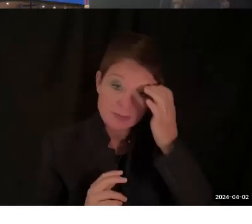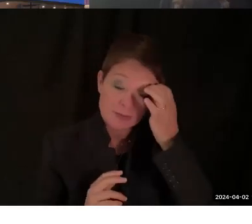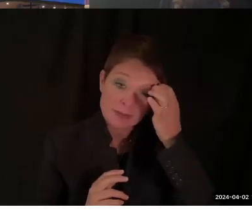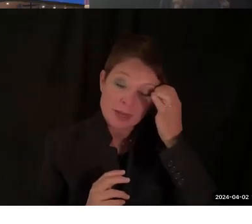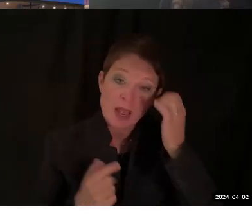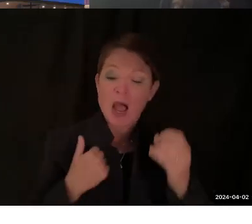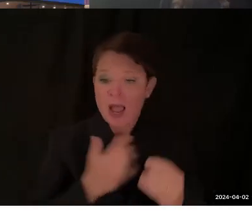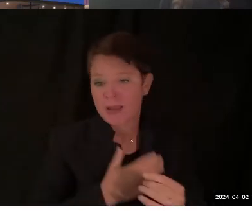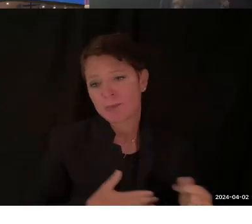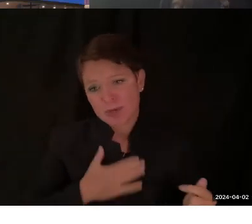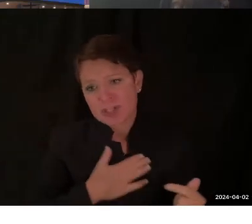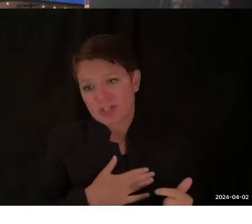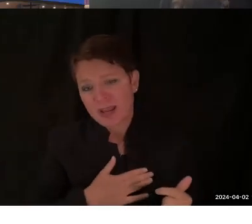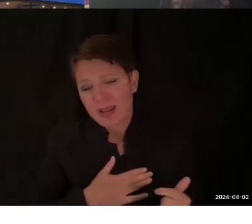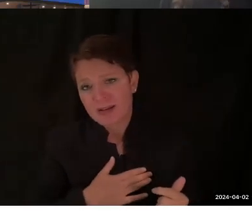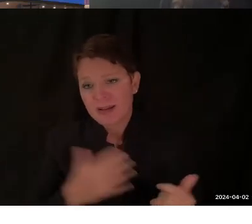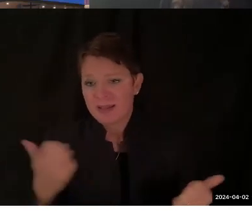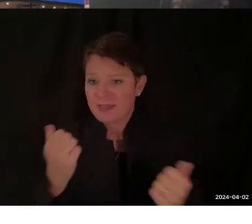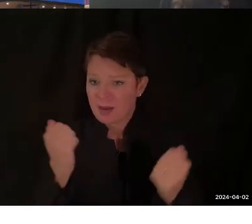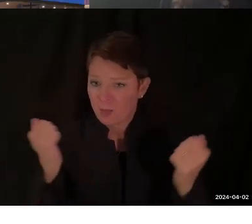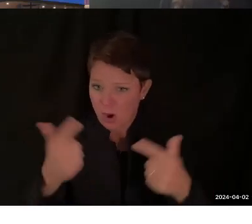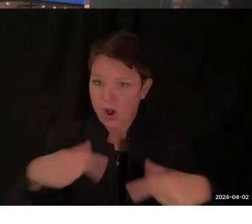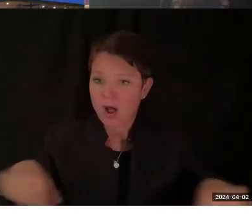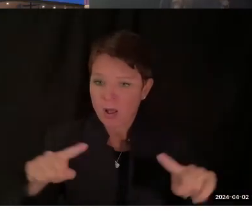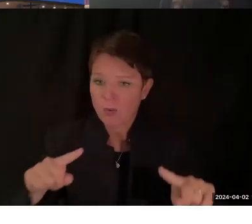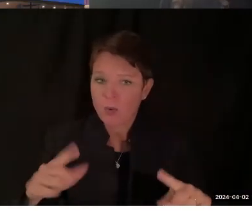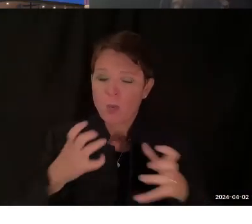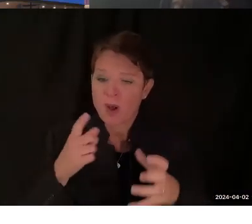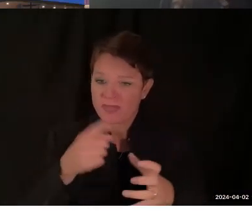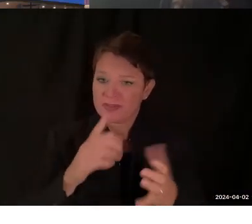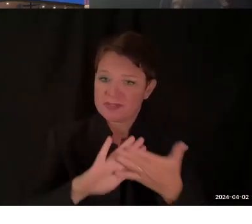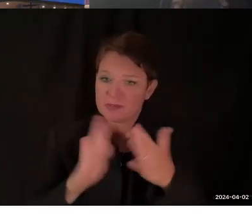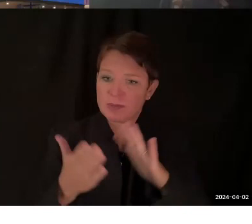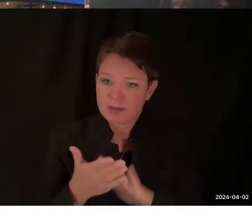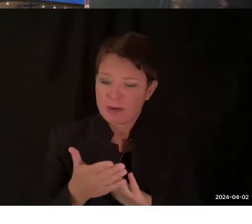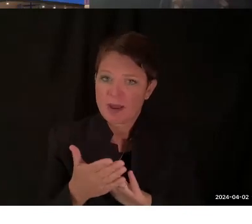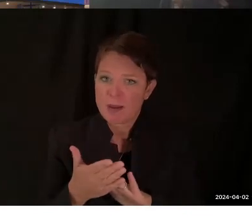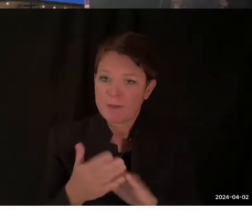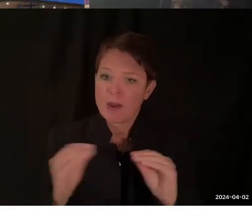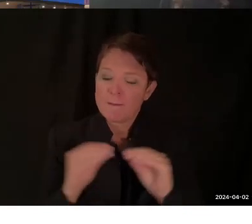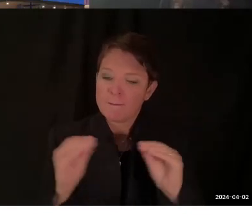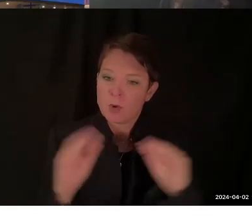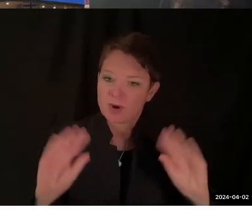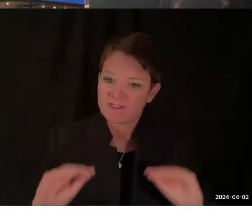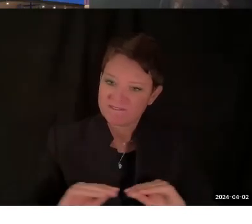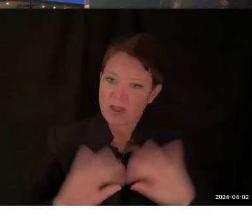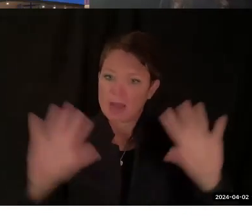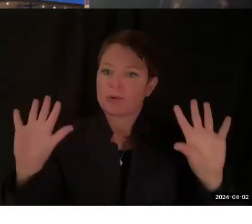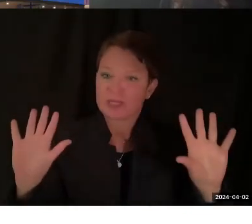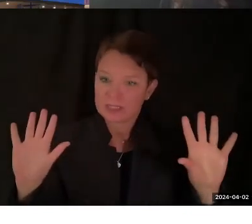I appreciate that everyone would like this to become more vibrant.